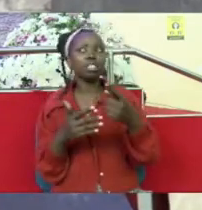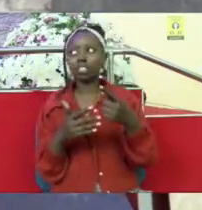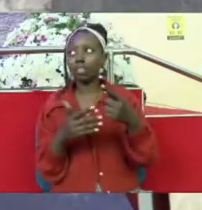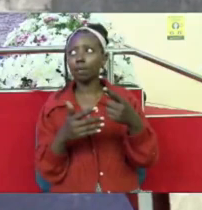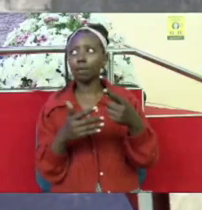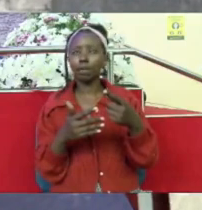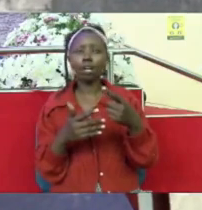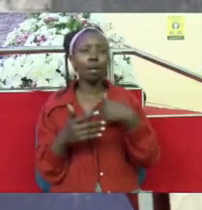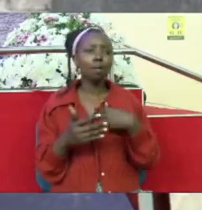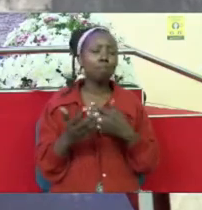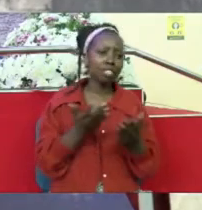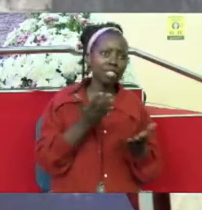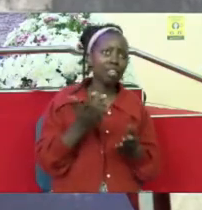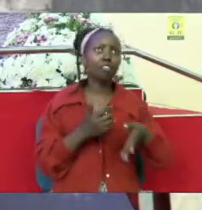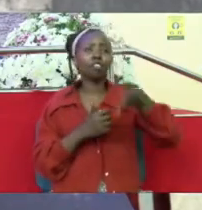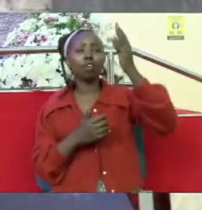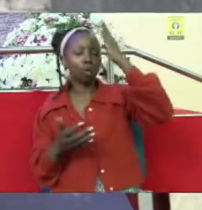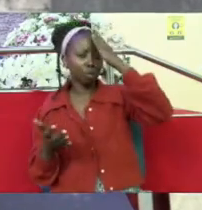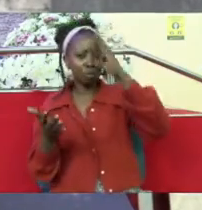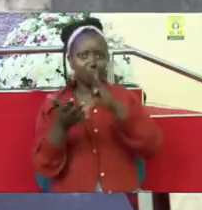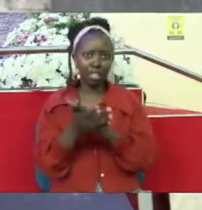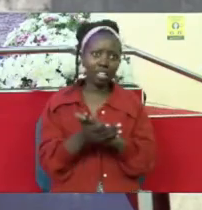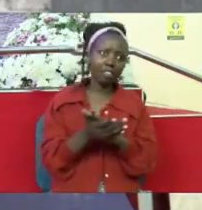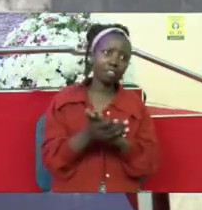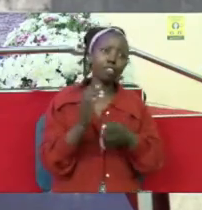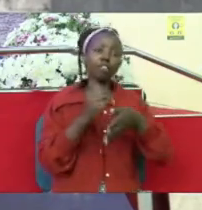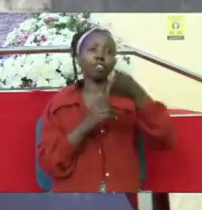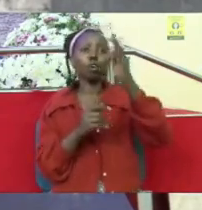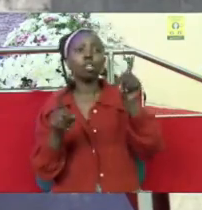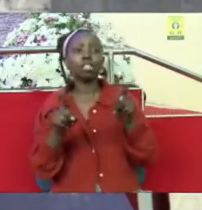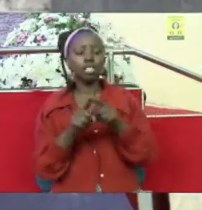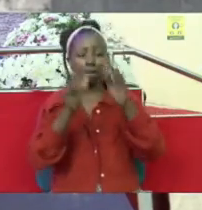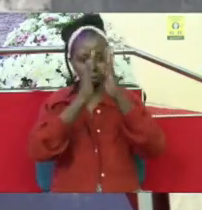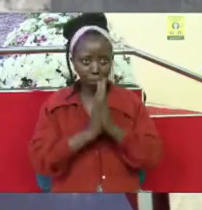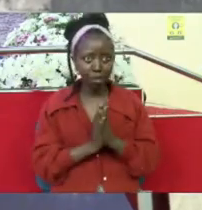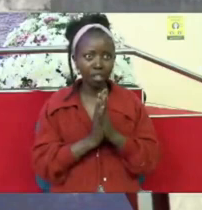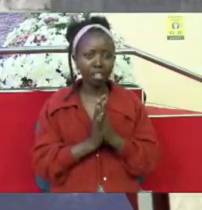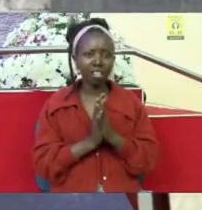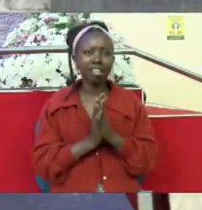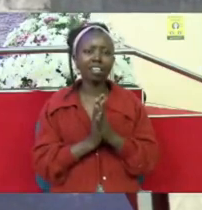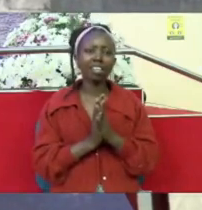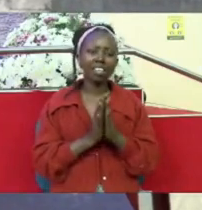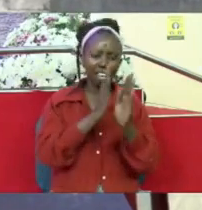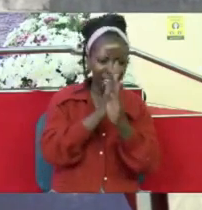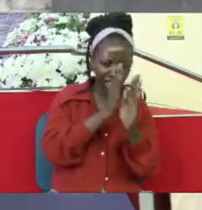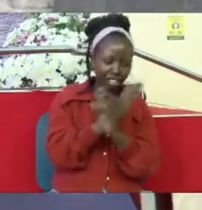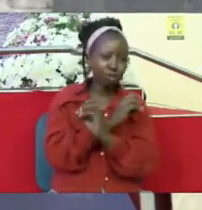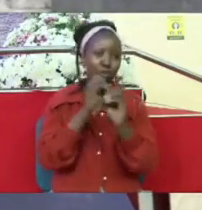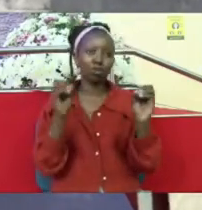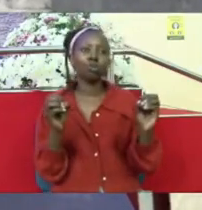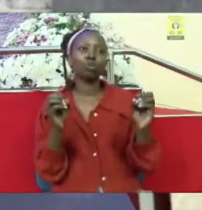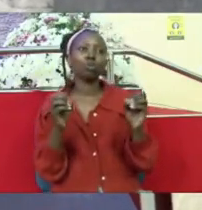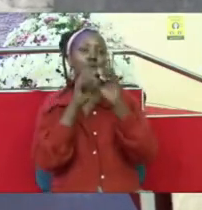serve him. I believe in him. Naamini. I'm in prayer. Niko katika ombi. I'm not pretending. Mimi sifanyi mzaha. Blessed